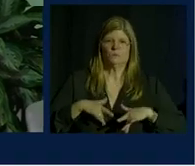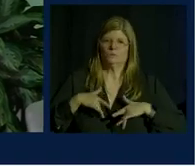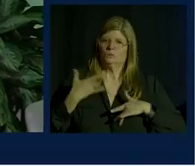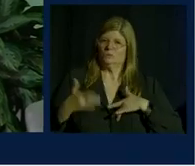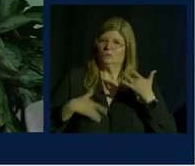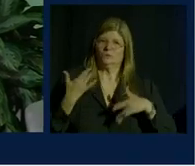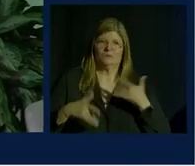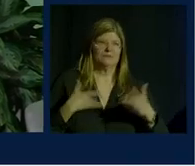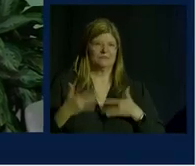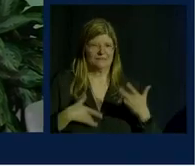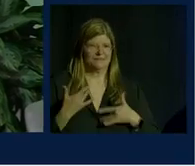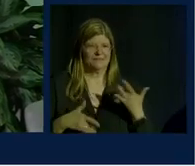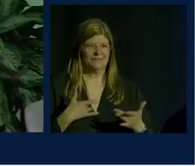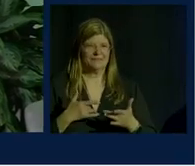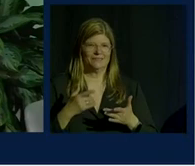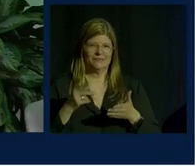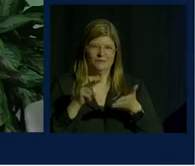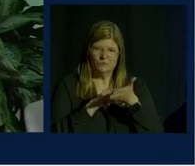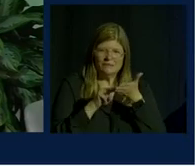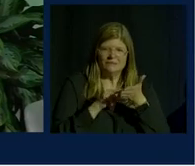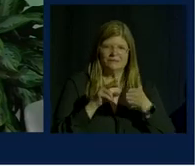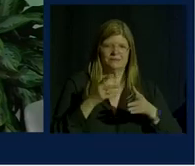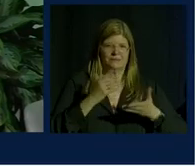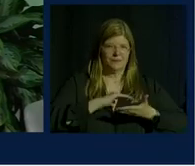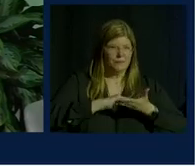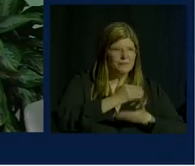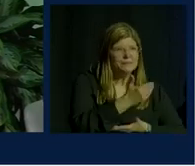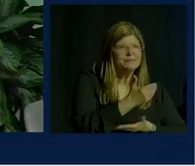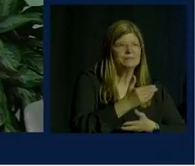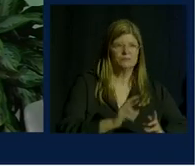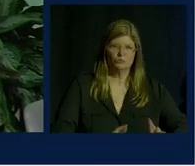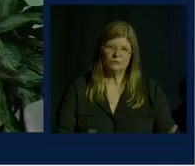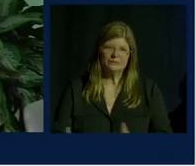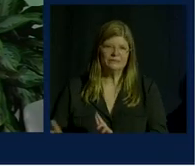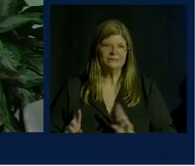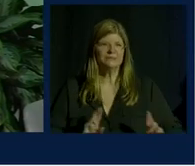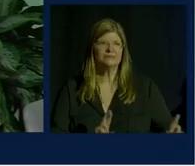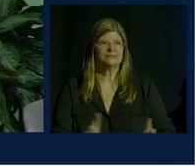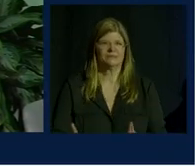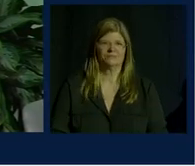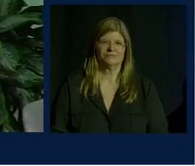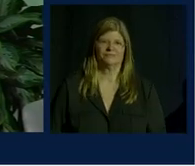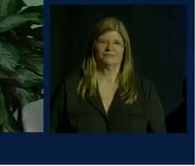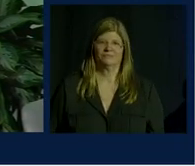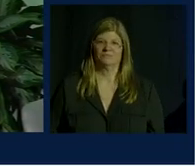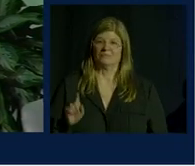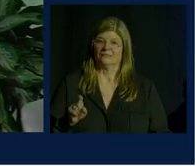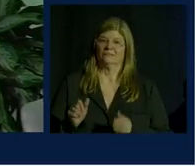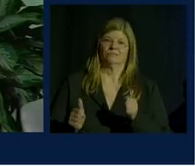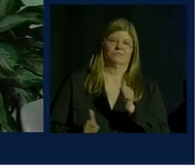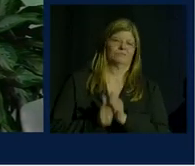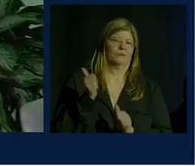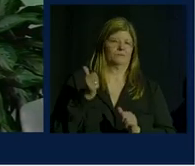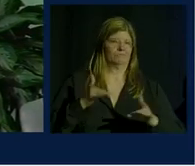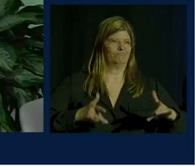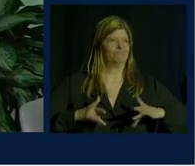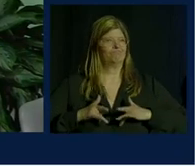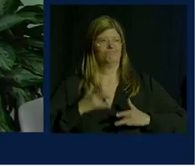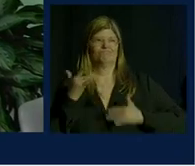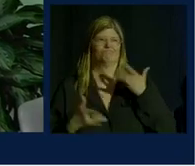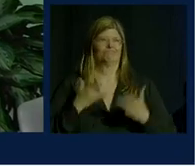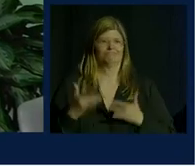pencils ready, get that laptop ready to take notes, because this is what I consider one of the most exciting parts of the program, where we talk